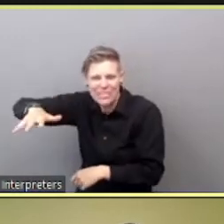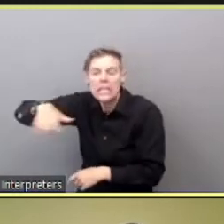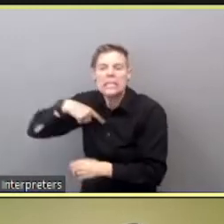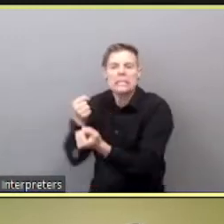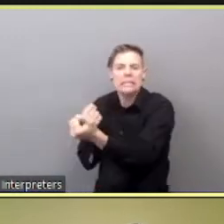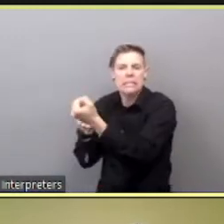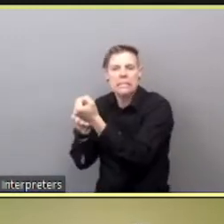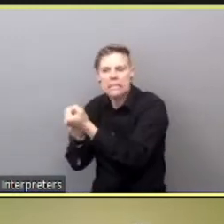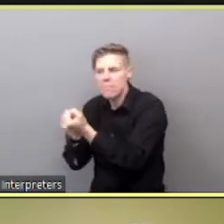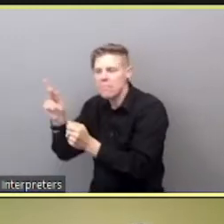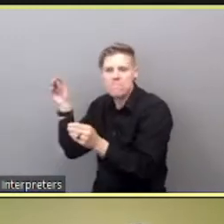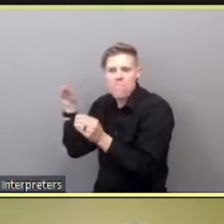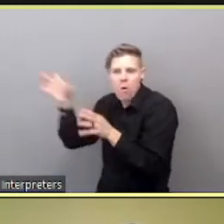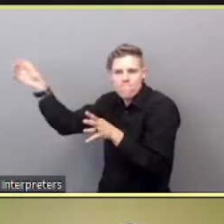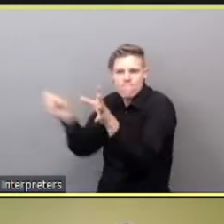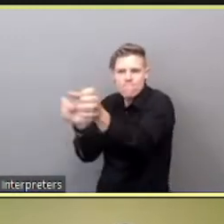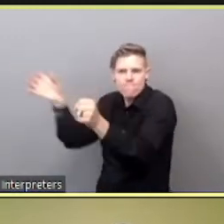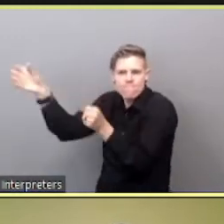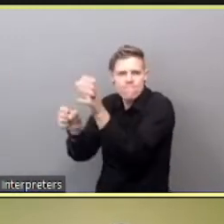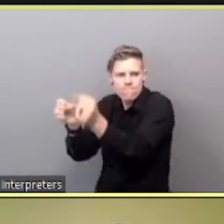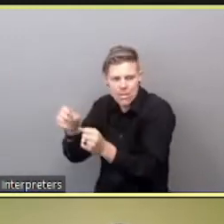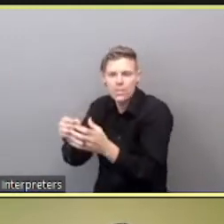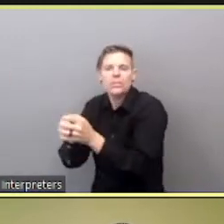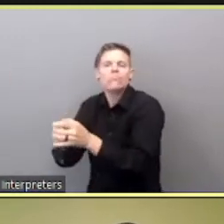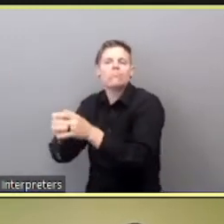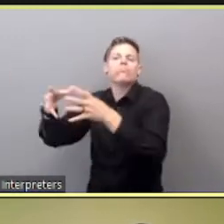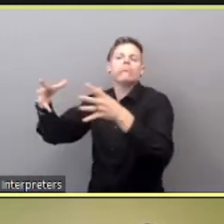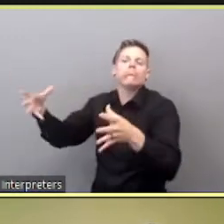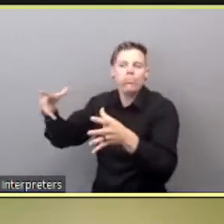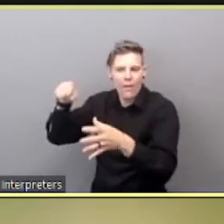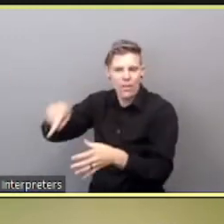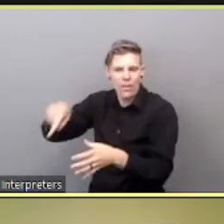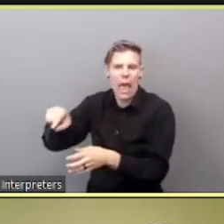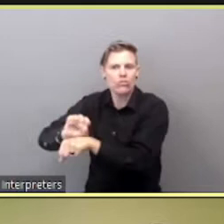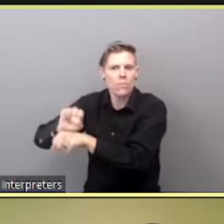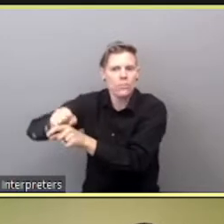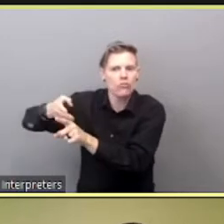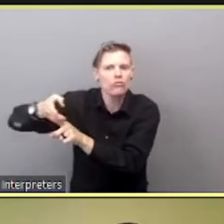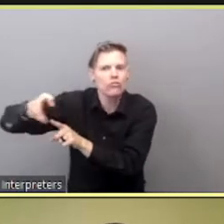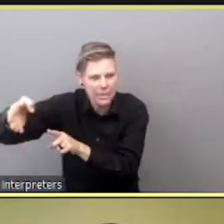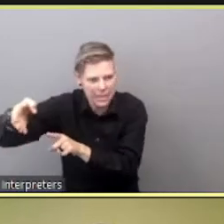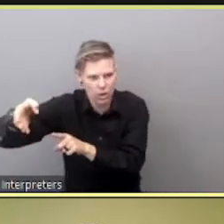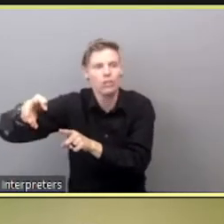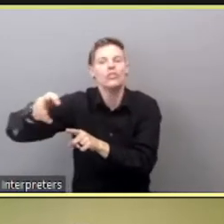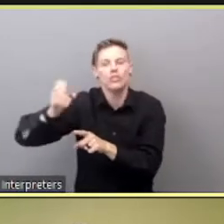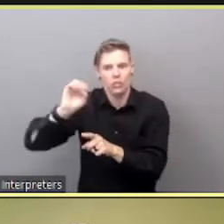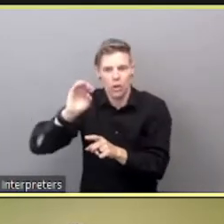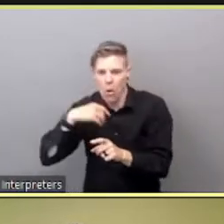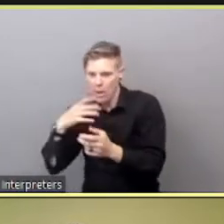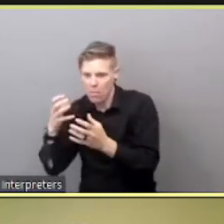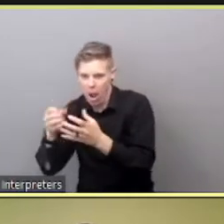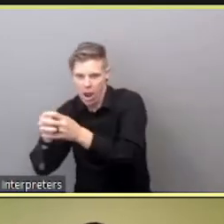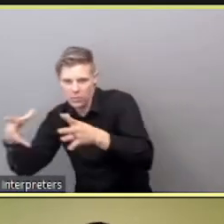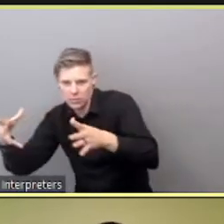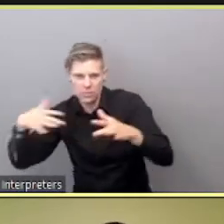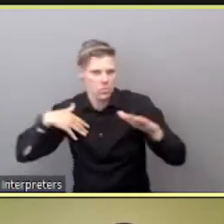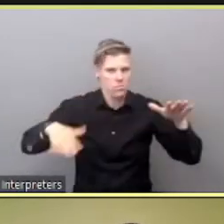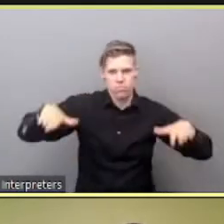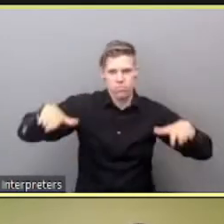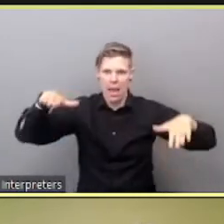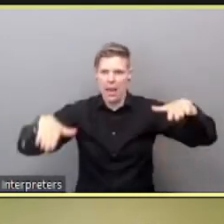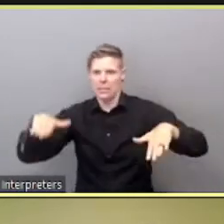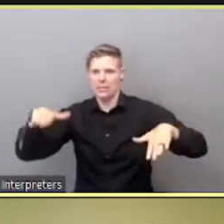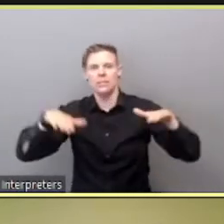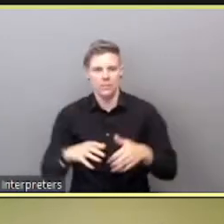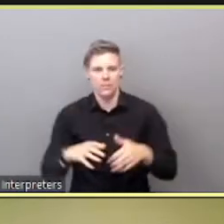and skilled up to do the work that they're looking for them to do. Next slide, please. I think it's important